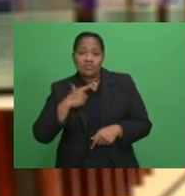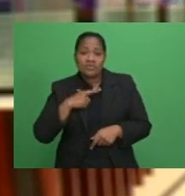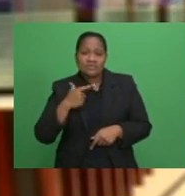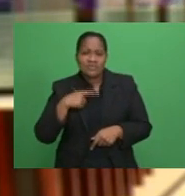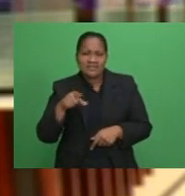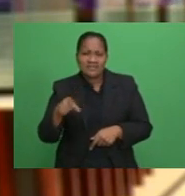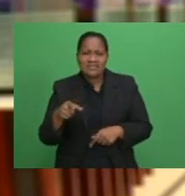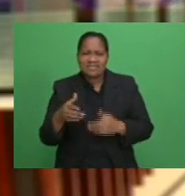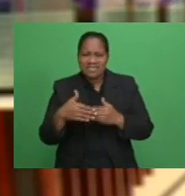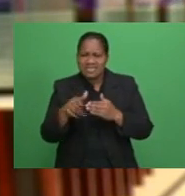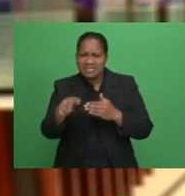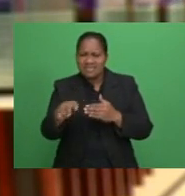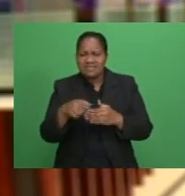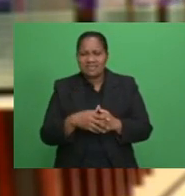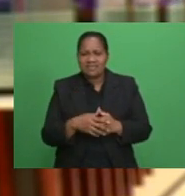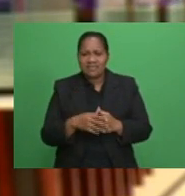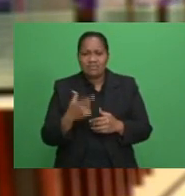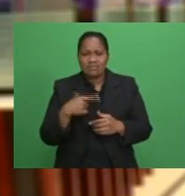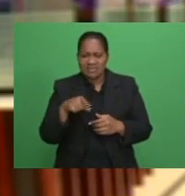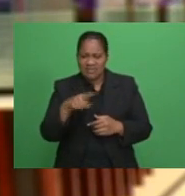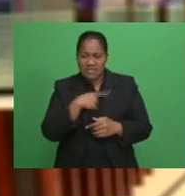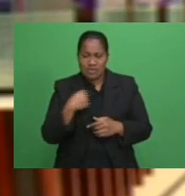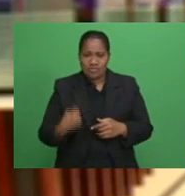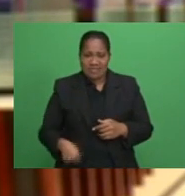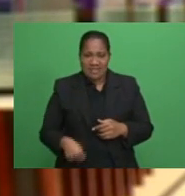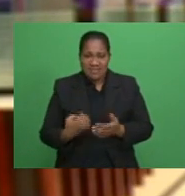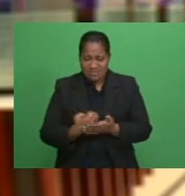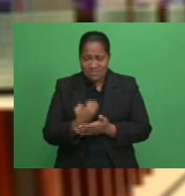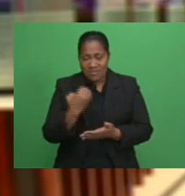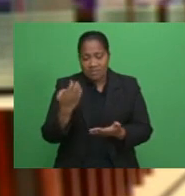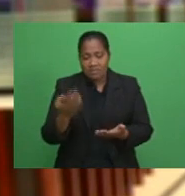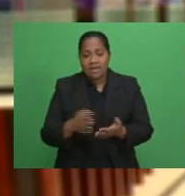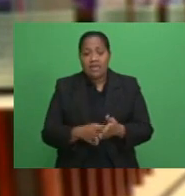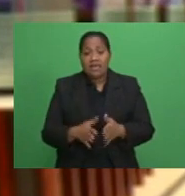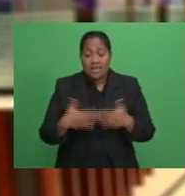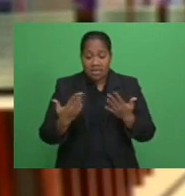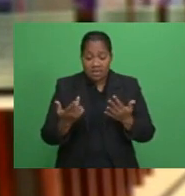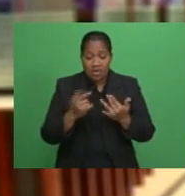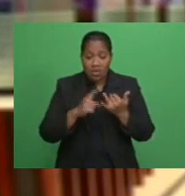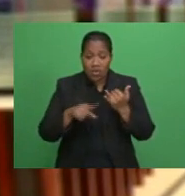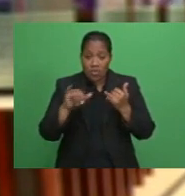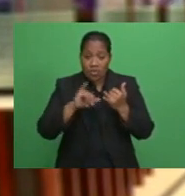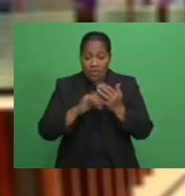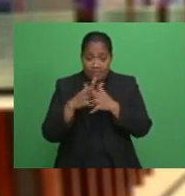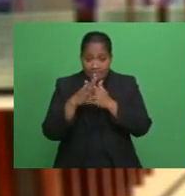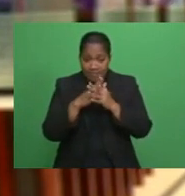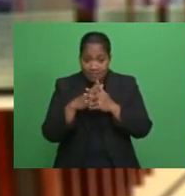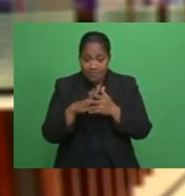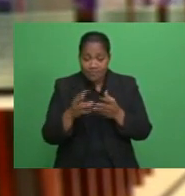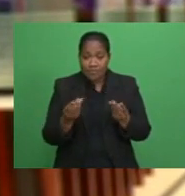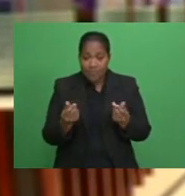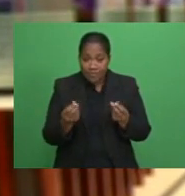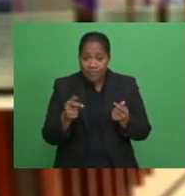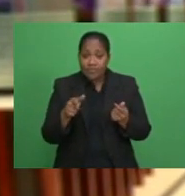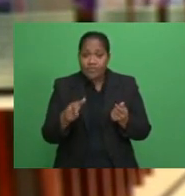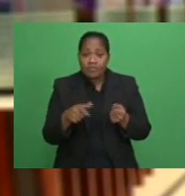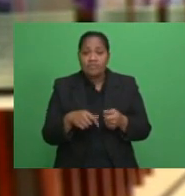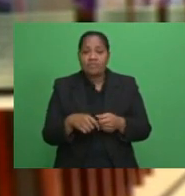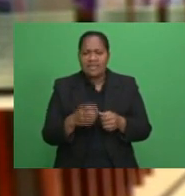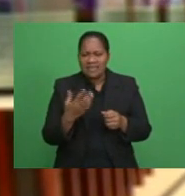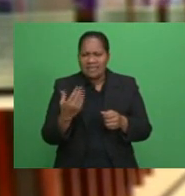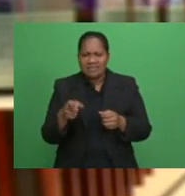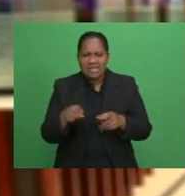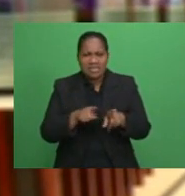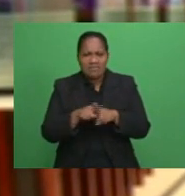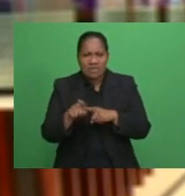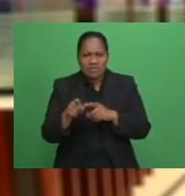to commodities and China's economy. Meanwhile, the US dollar was hemmed into narrow ranges against most currencies